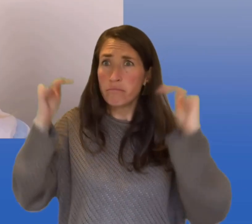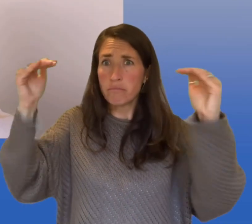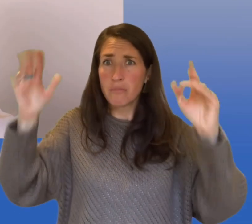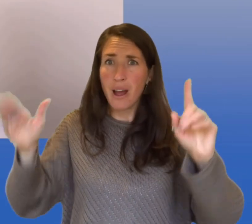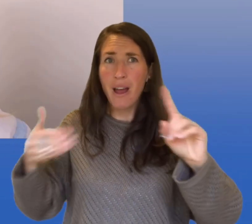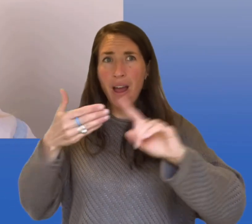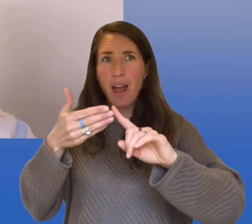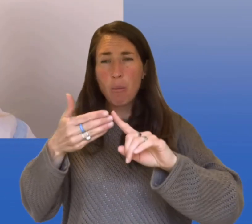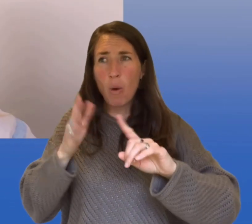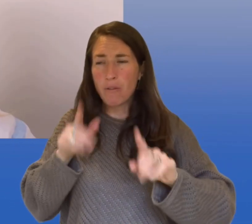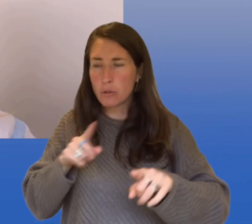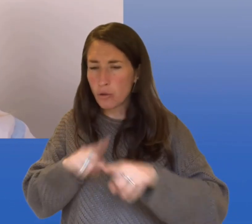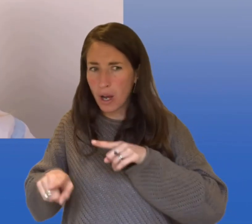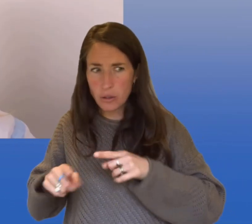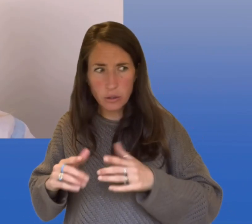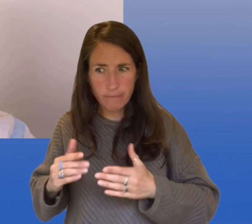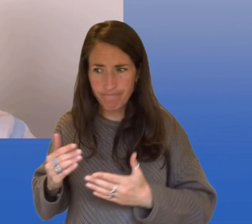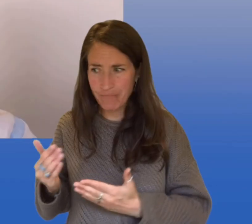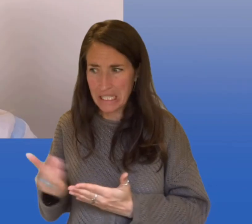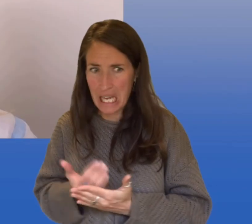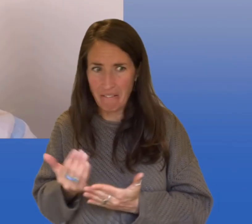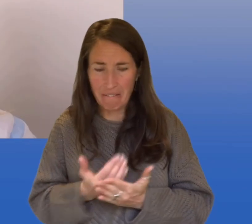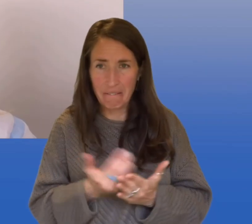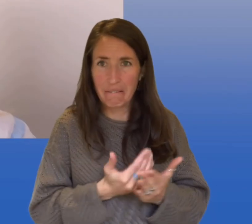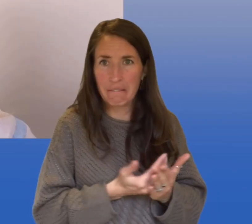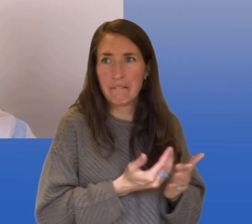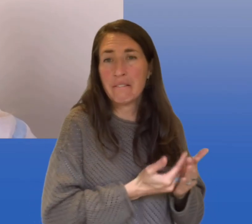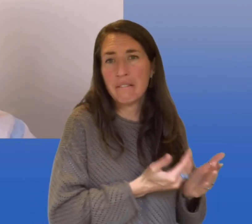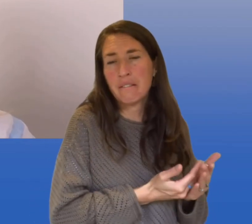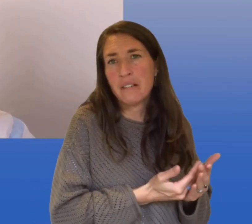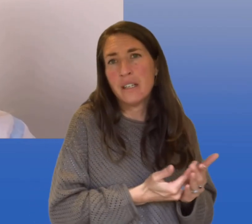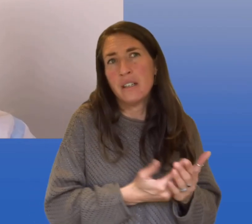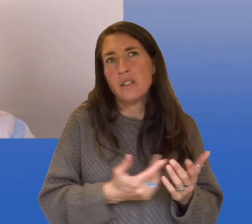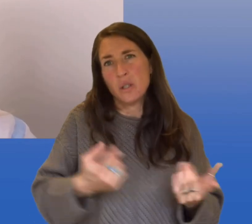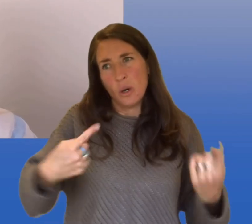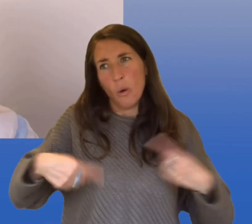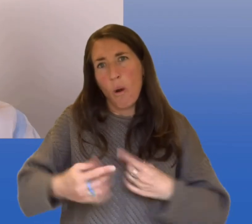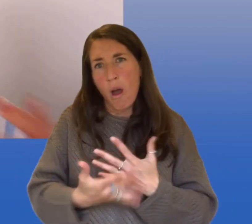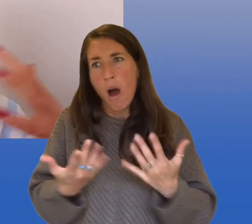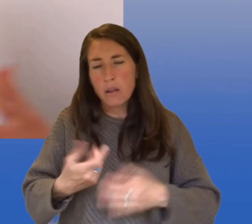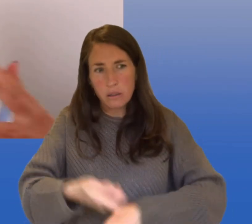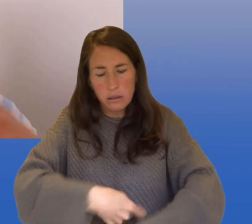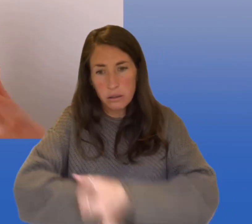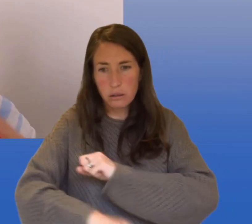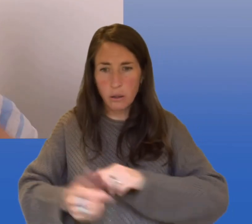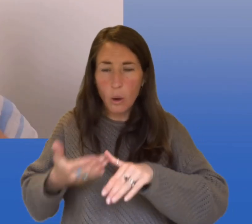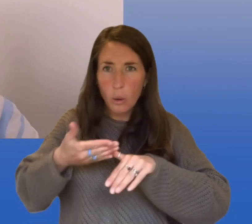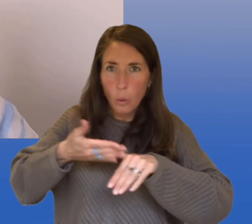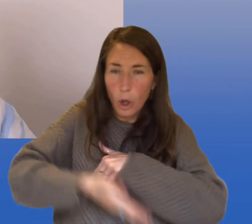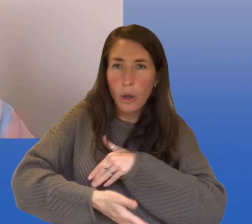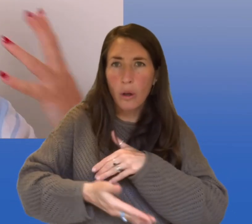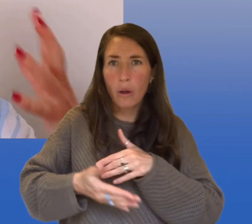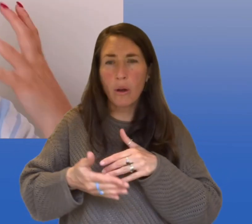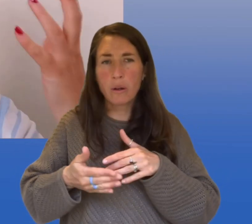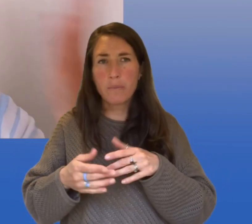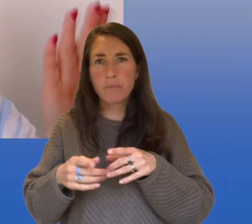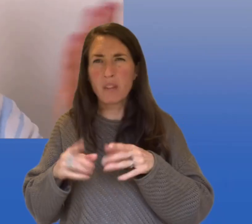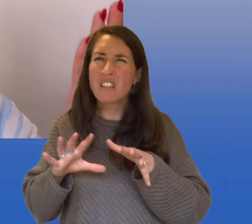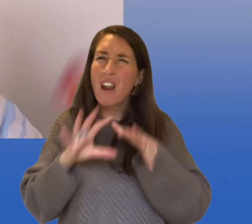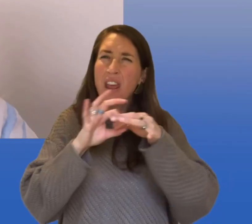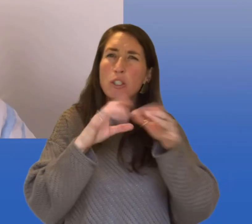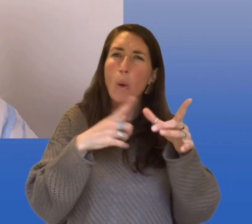need to find the savings that's been asked of us. And again, lots and lots of work has gone into that, and that ties in with the ADP because